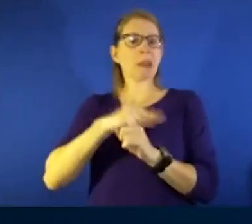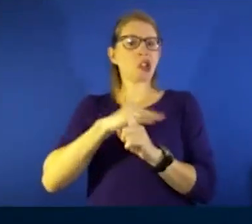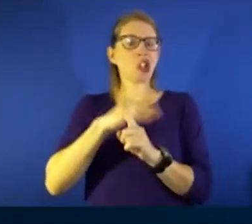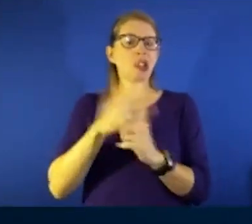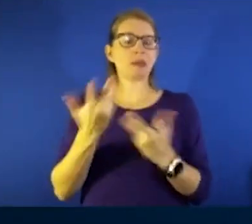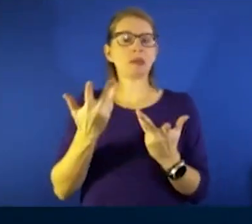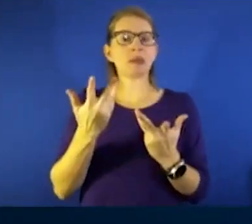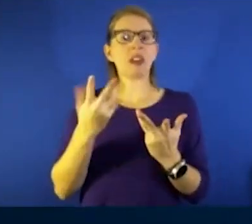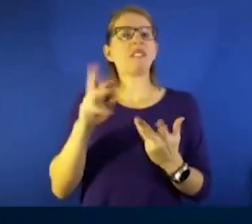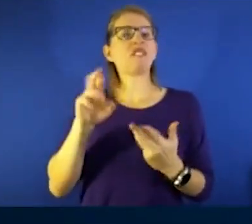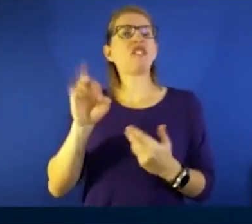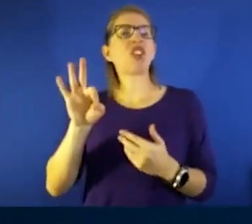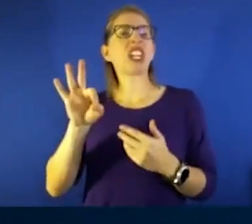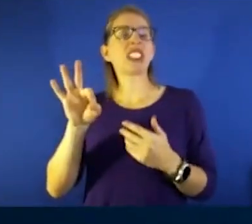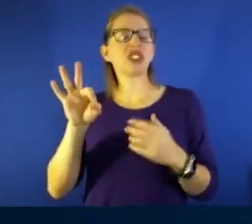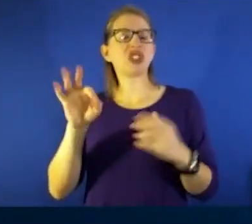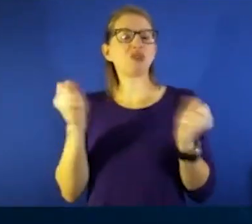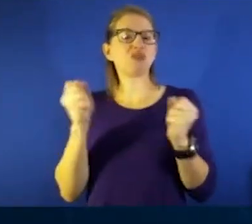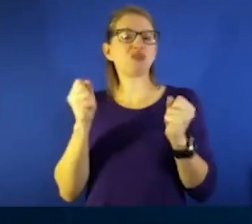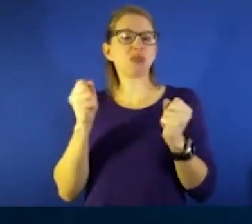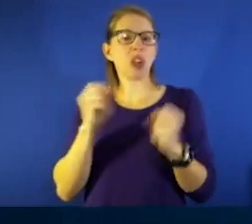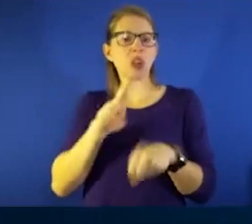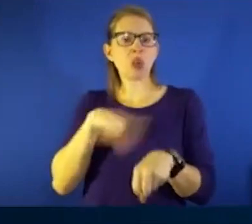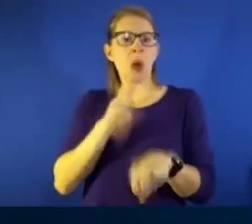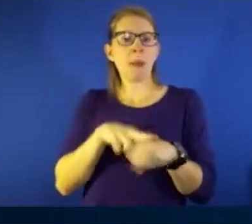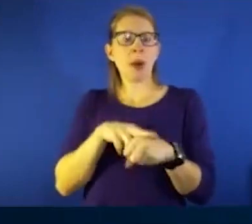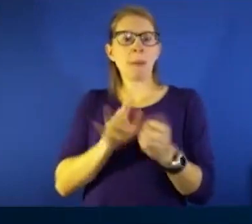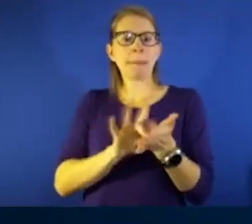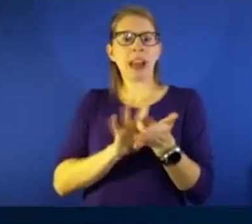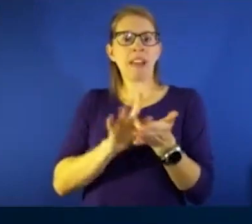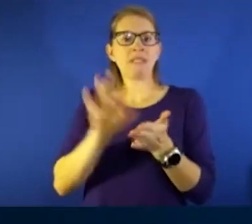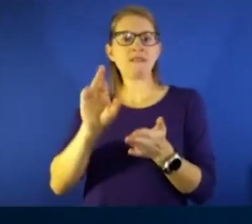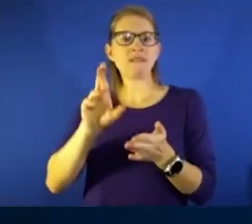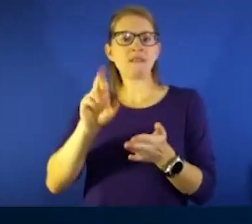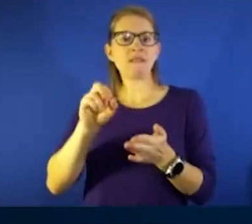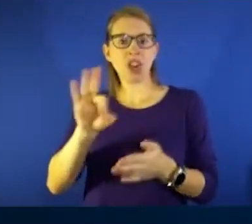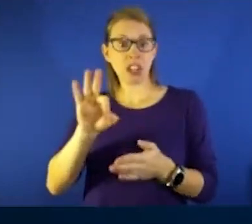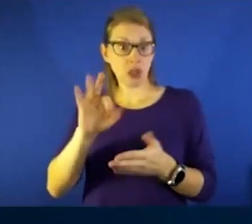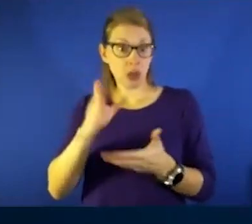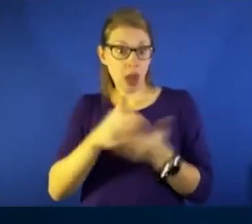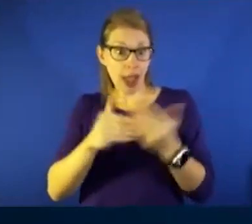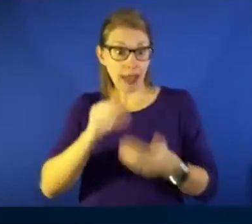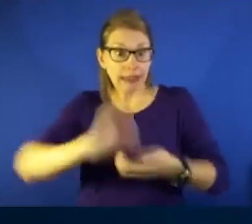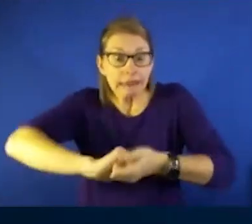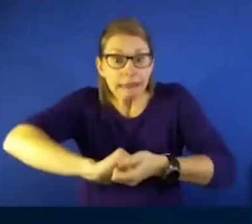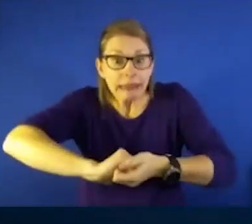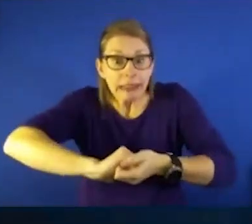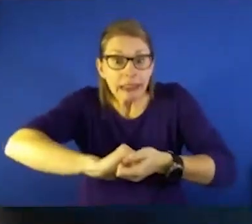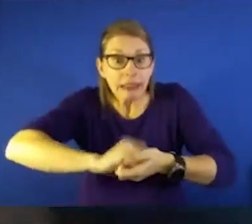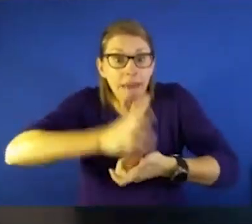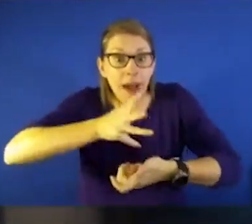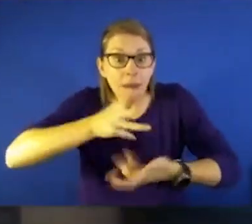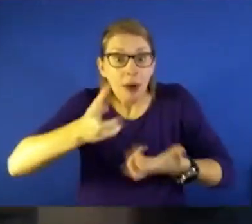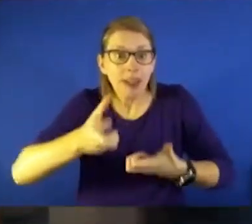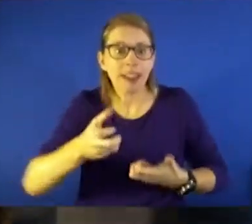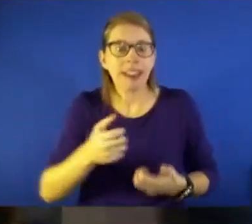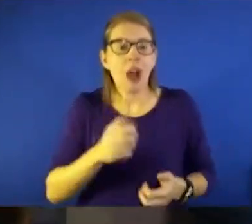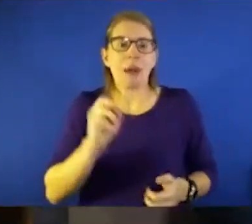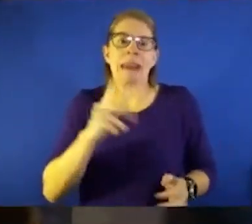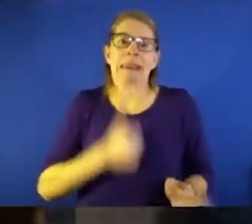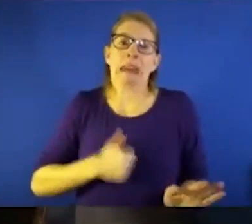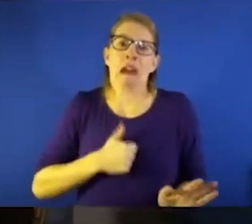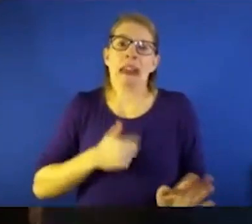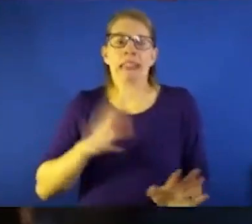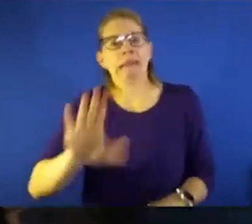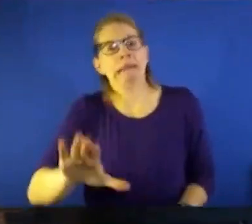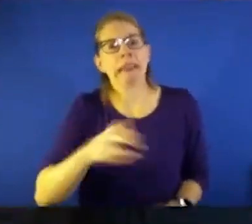cool. to keep it in a normal medication fridge. Okay. Cool. Do you want to hold your mom or your sister's hand? Okay. Oh. Sorry. Do you want me to do that? Thanks.